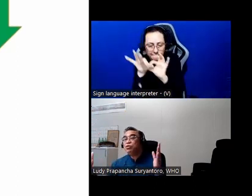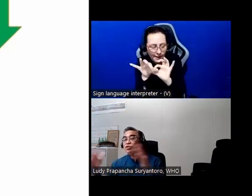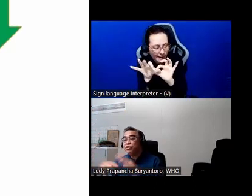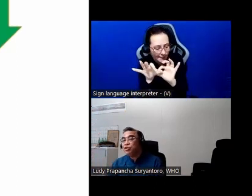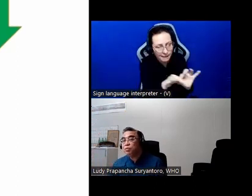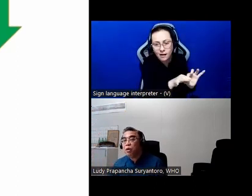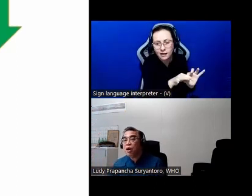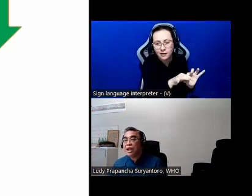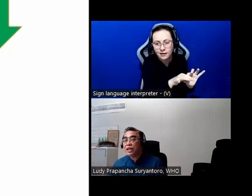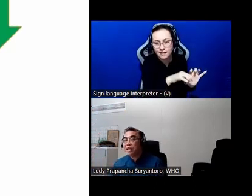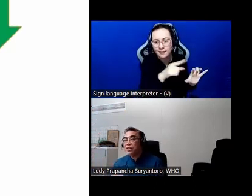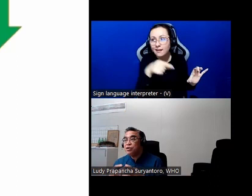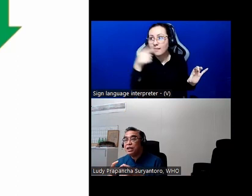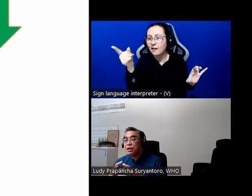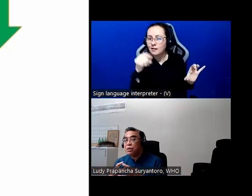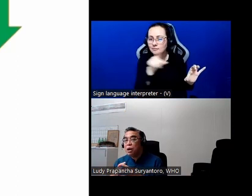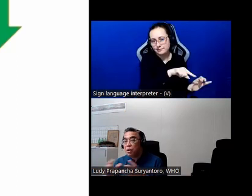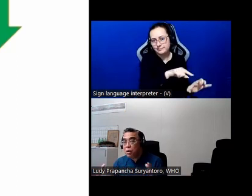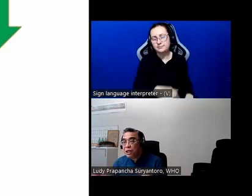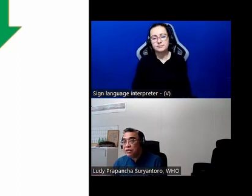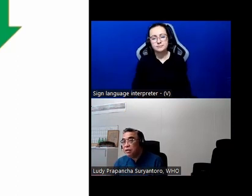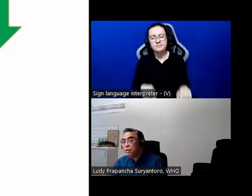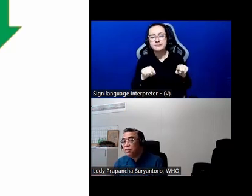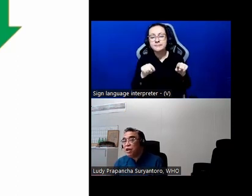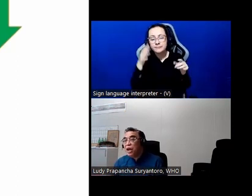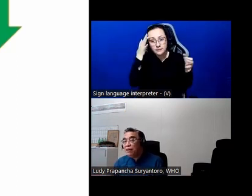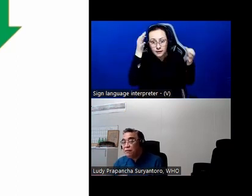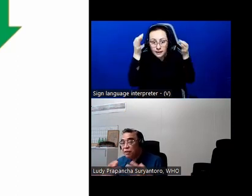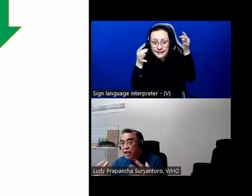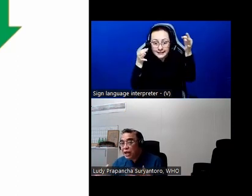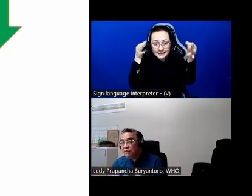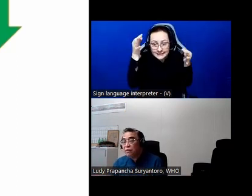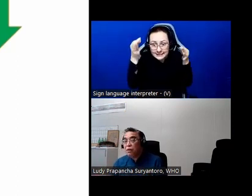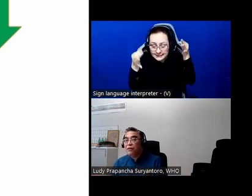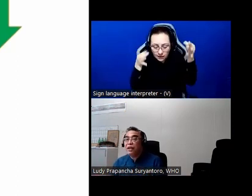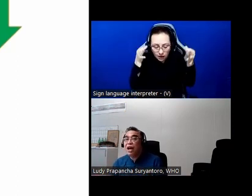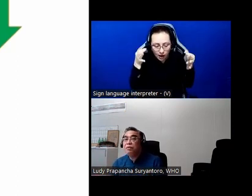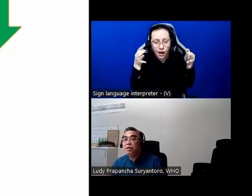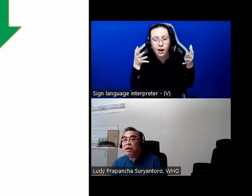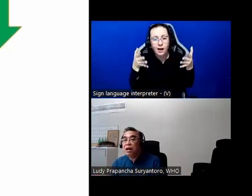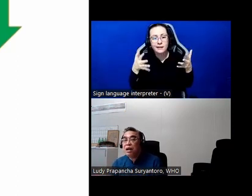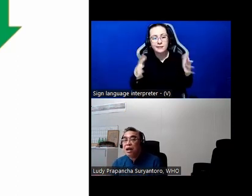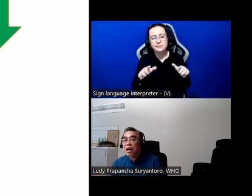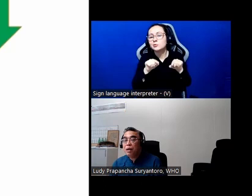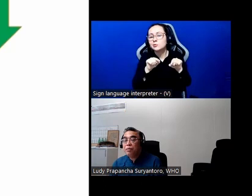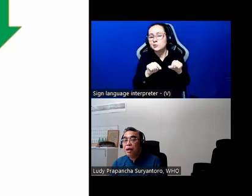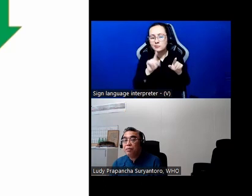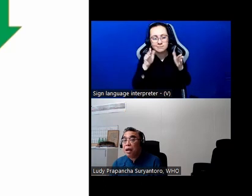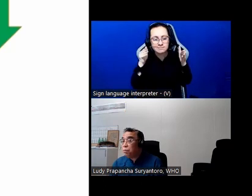a two strategic prong that ensuring that we are all in the same page. Every level of the government are